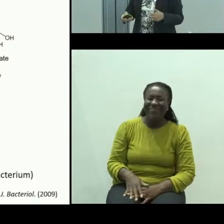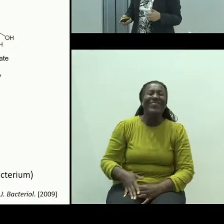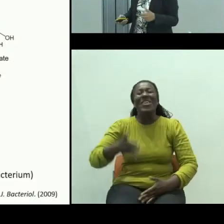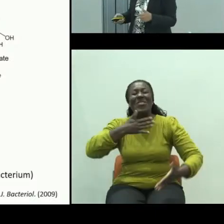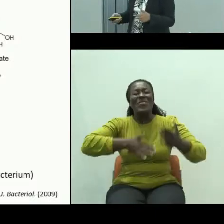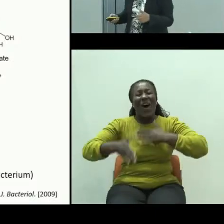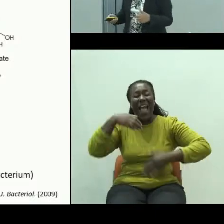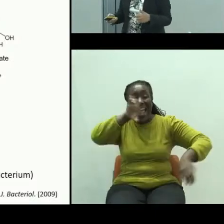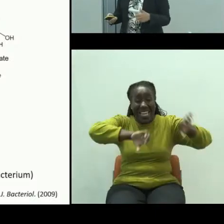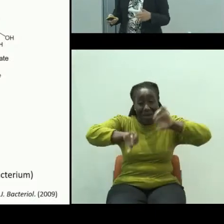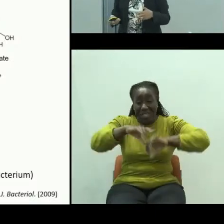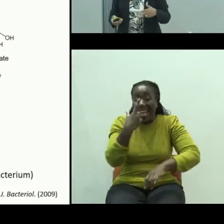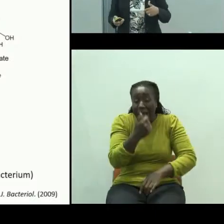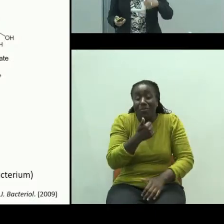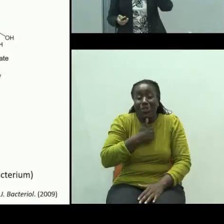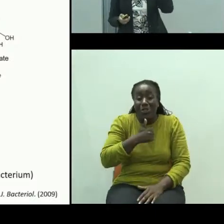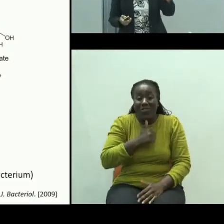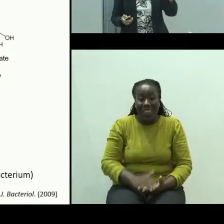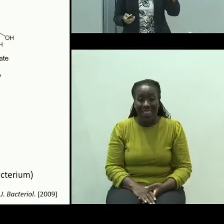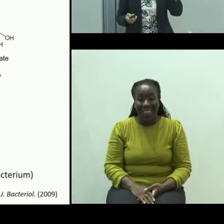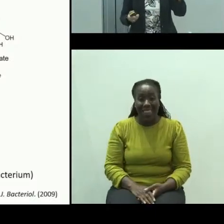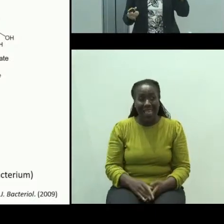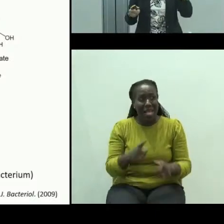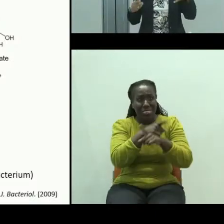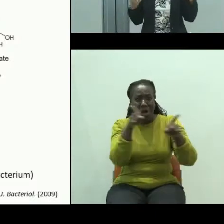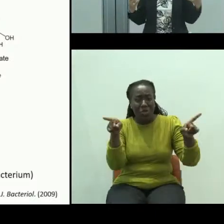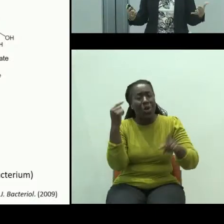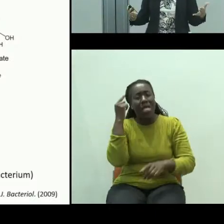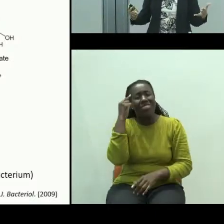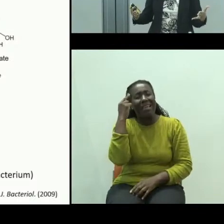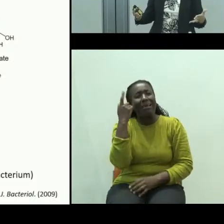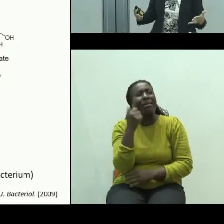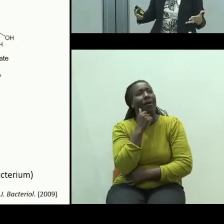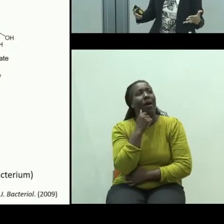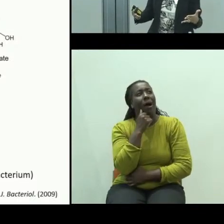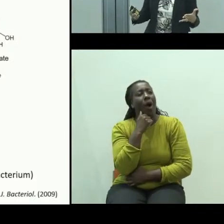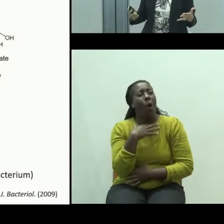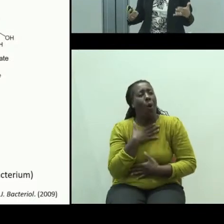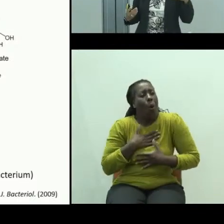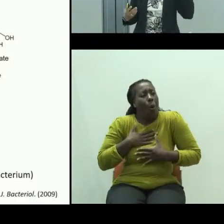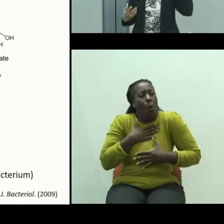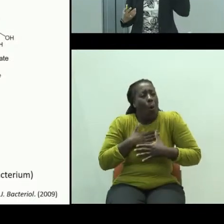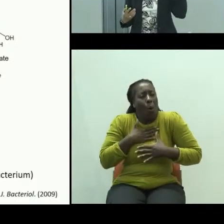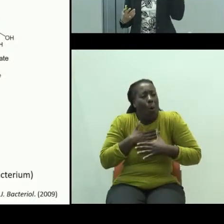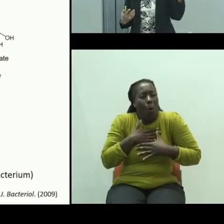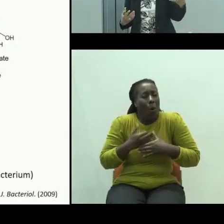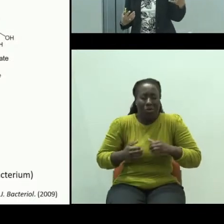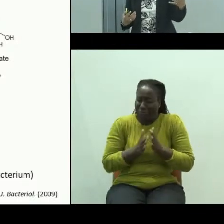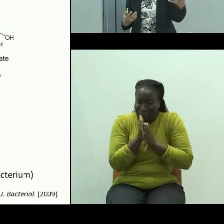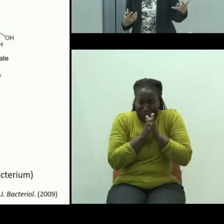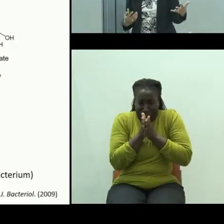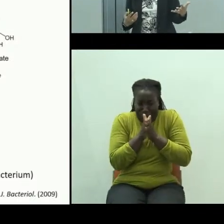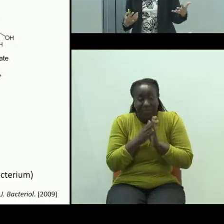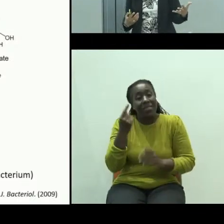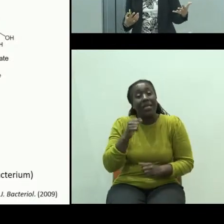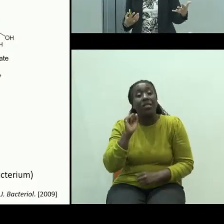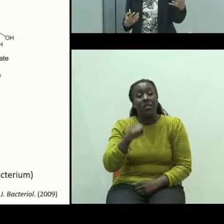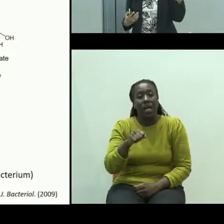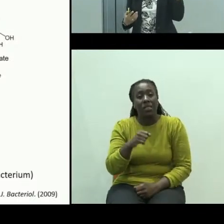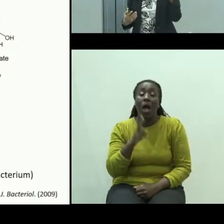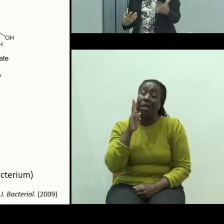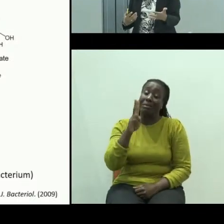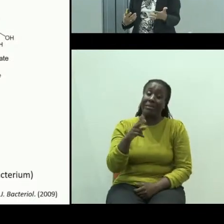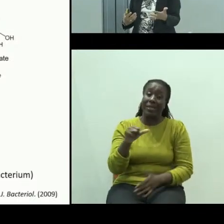biochemistry can be useful. And those of you who are thinking fondly about biochemistry are immediately going, yes, I see the